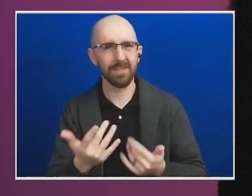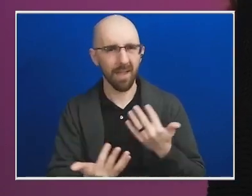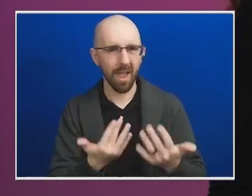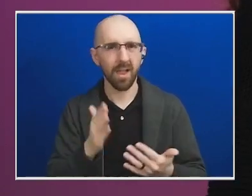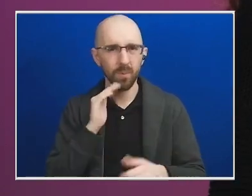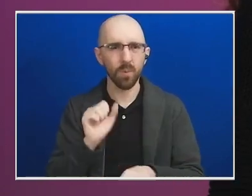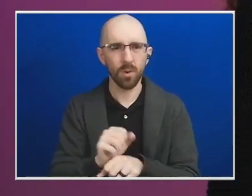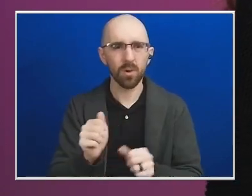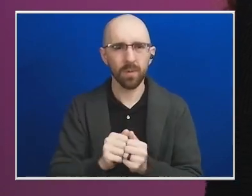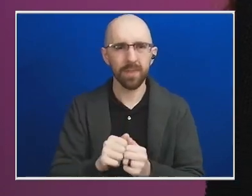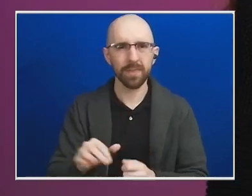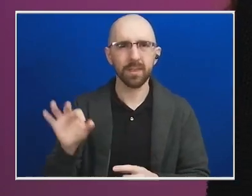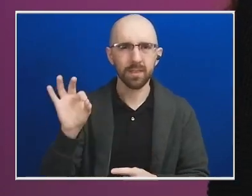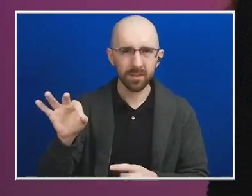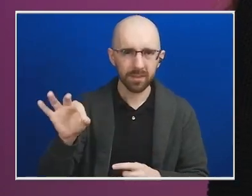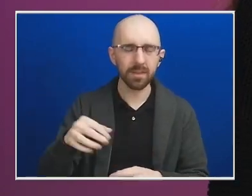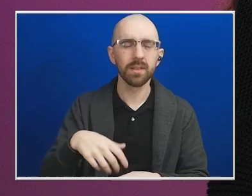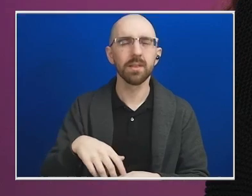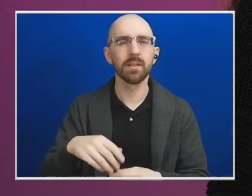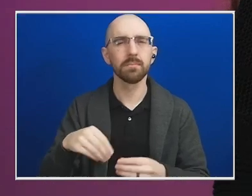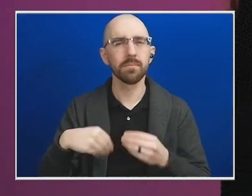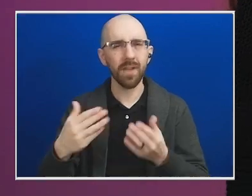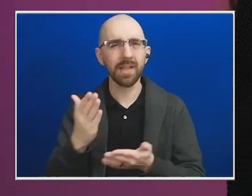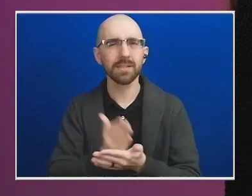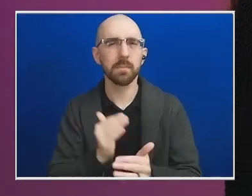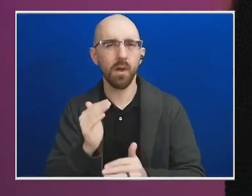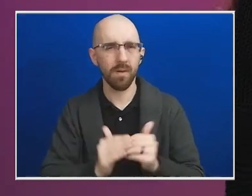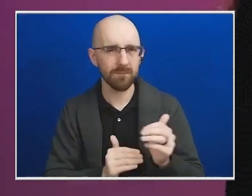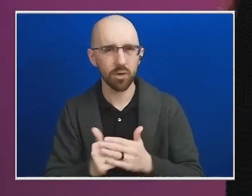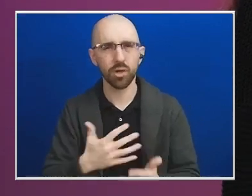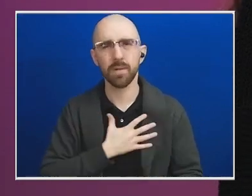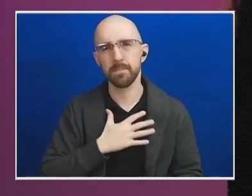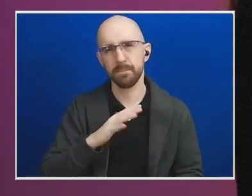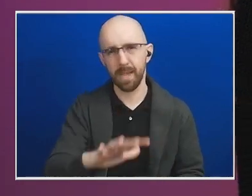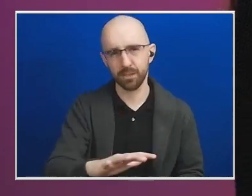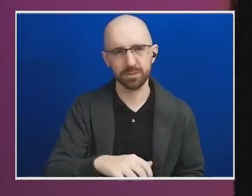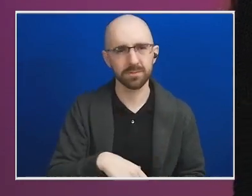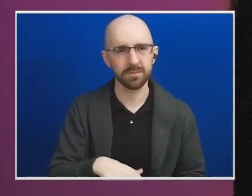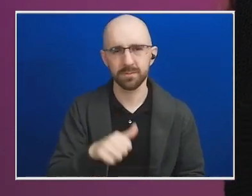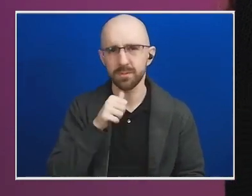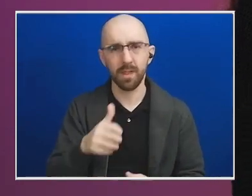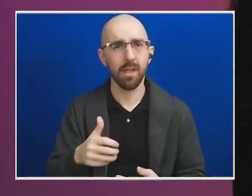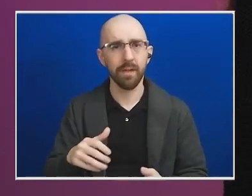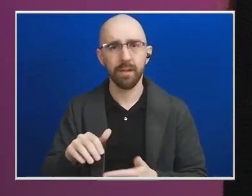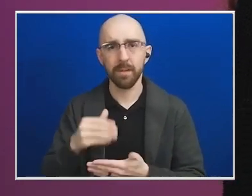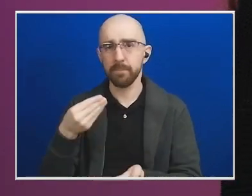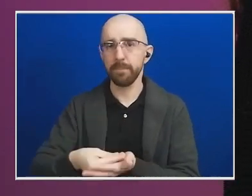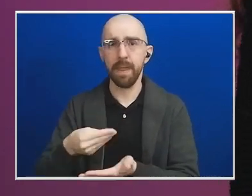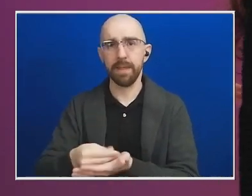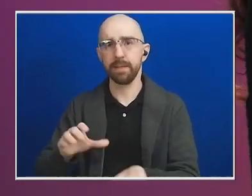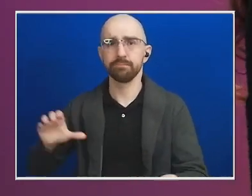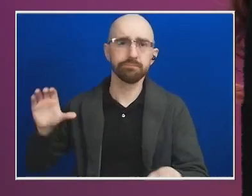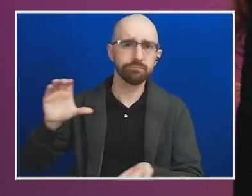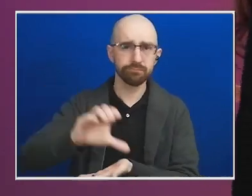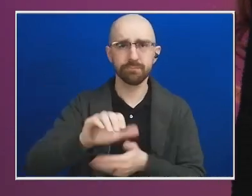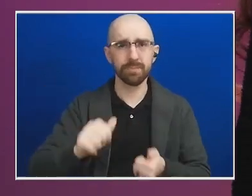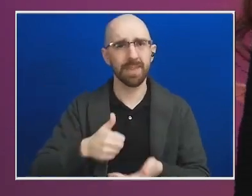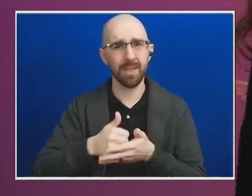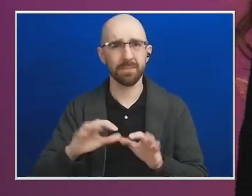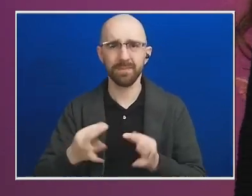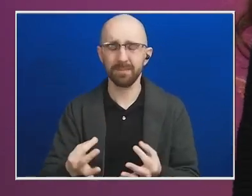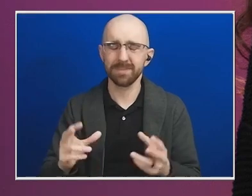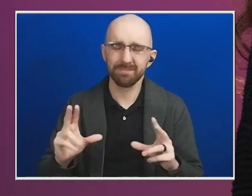and to provide a little bit of comfort and compassion. I mean, we're not going with a bunch of dollars that we can, help these families, but we're going